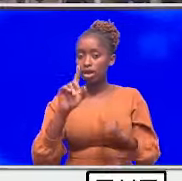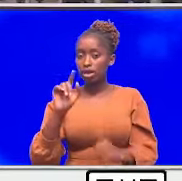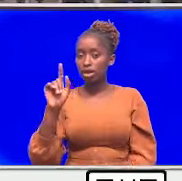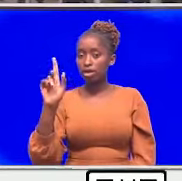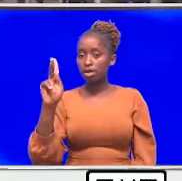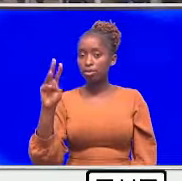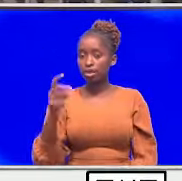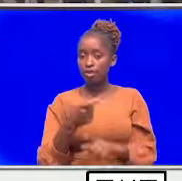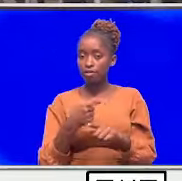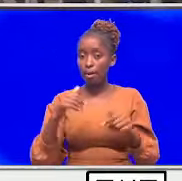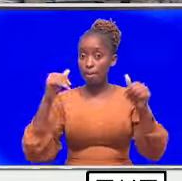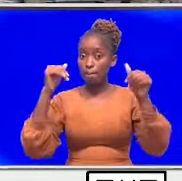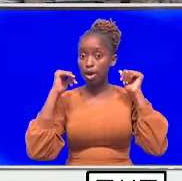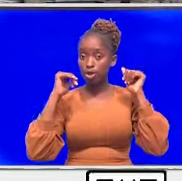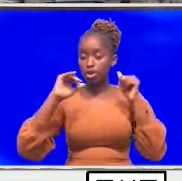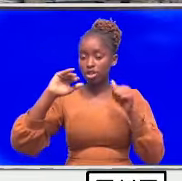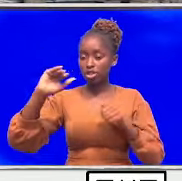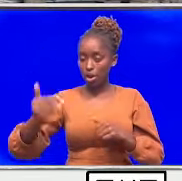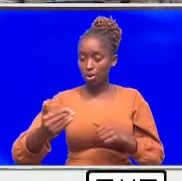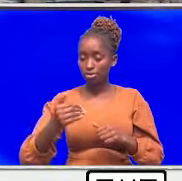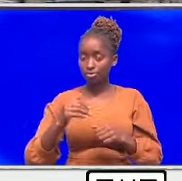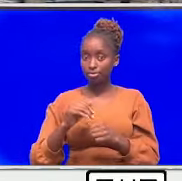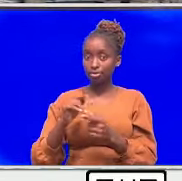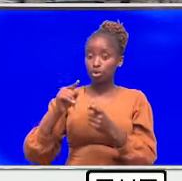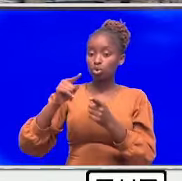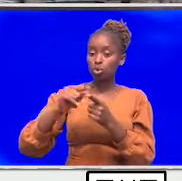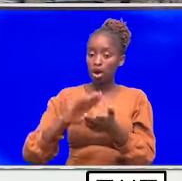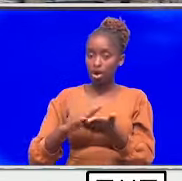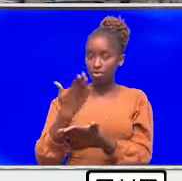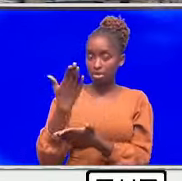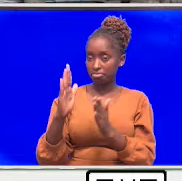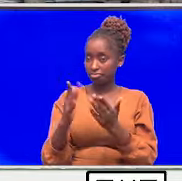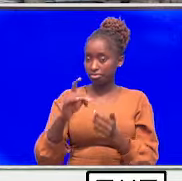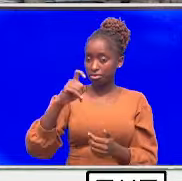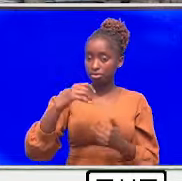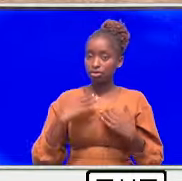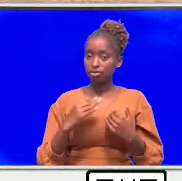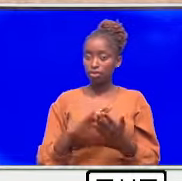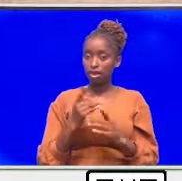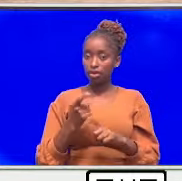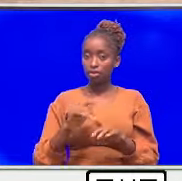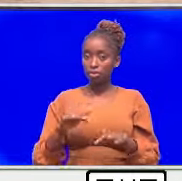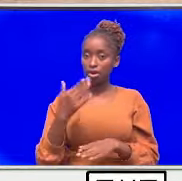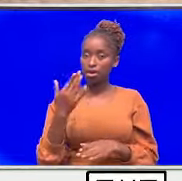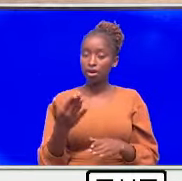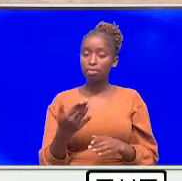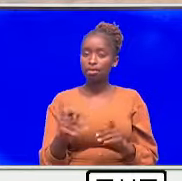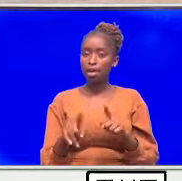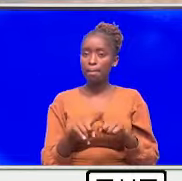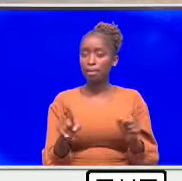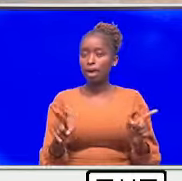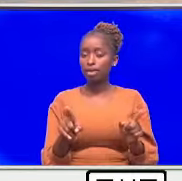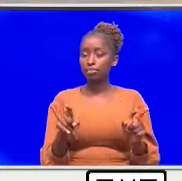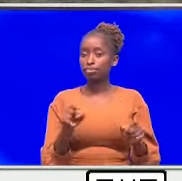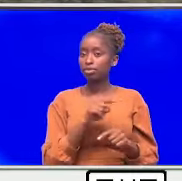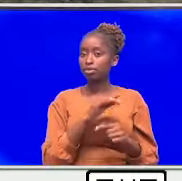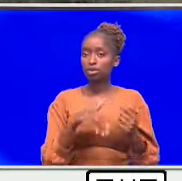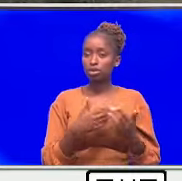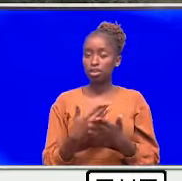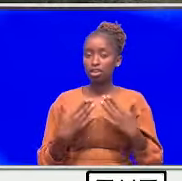town, to get here, you have to bear with long hours on the road, but the rewards are